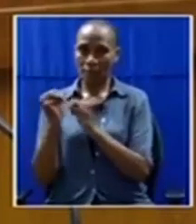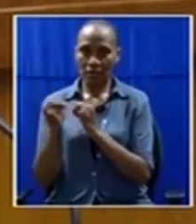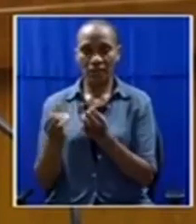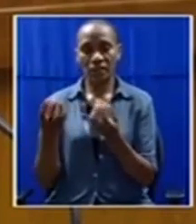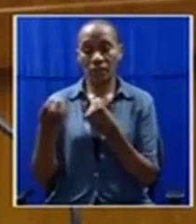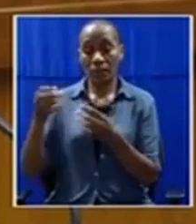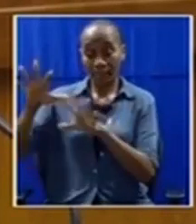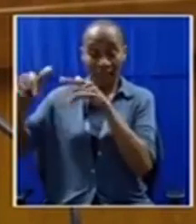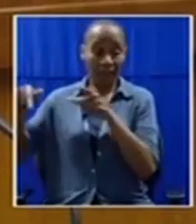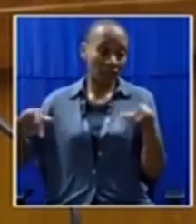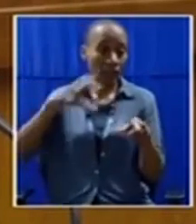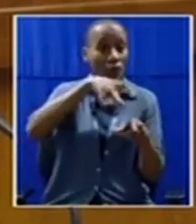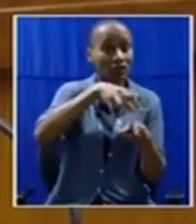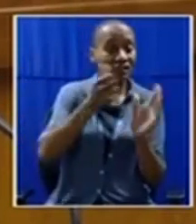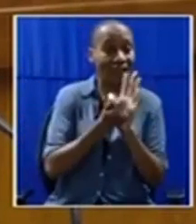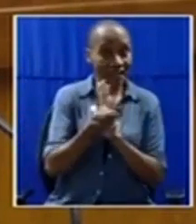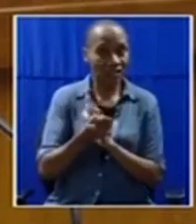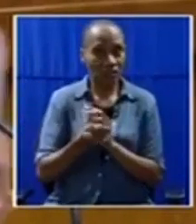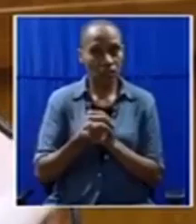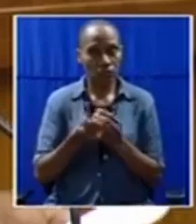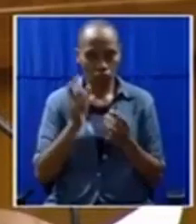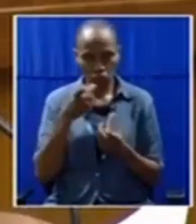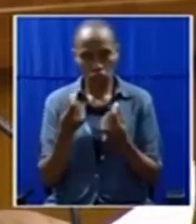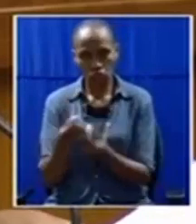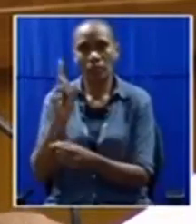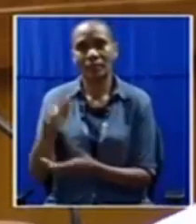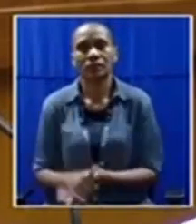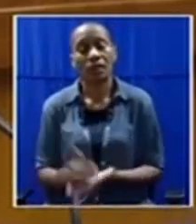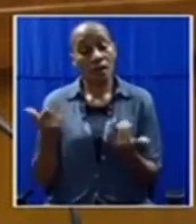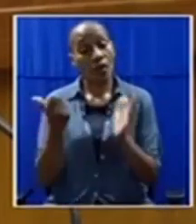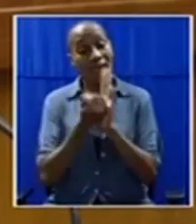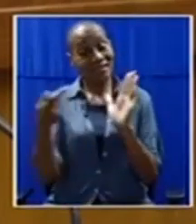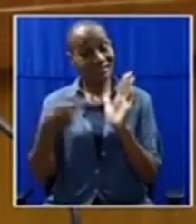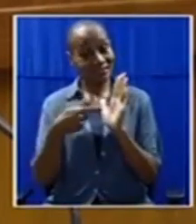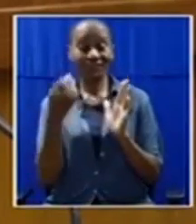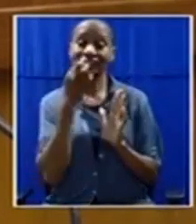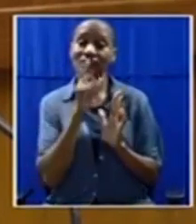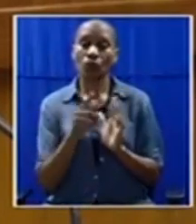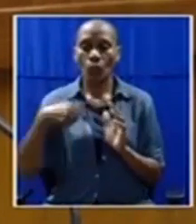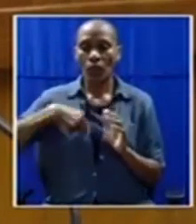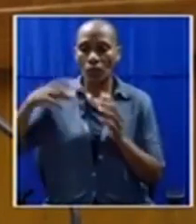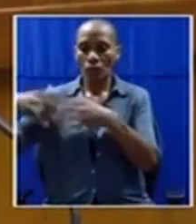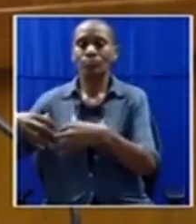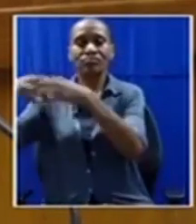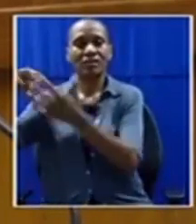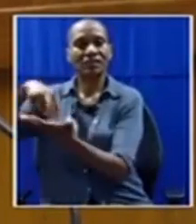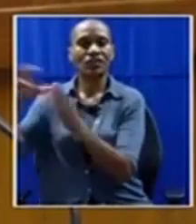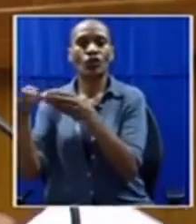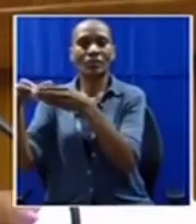Provincial Legislatures Act. And on the basis of this act, we formed the Standing